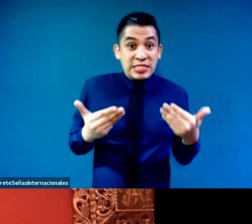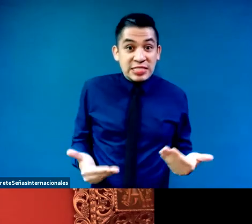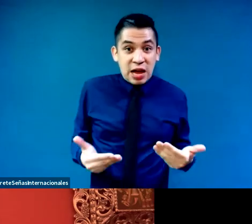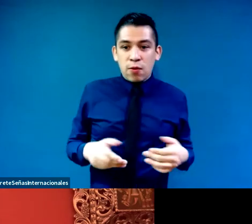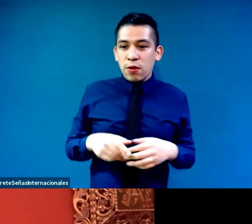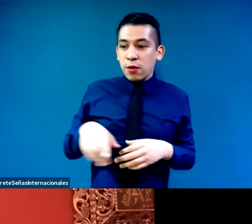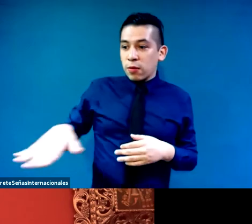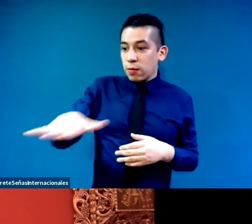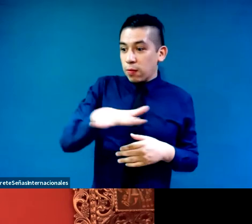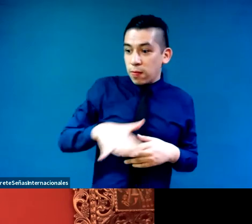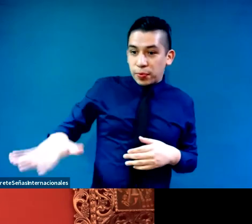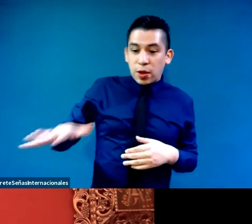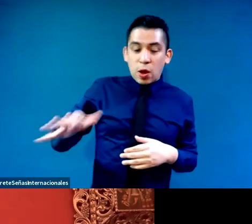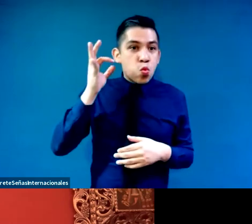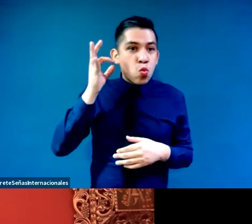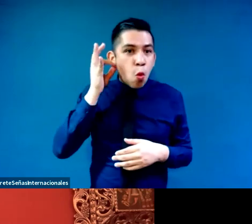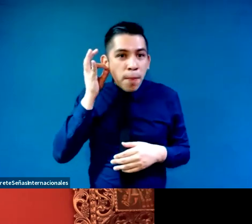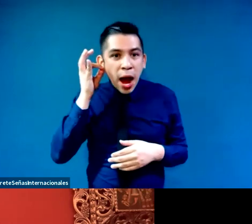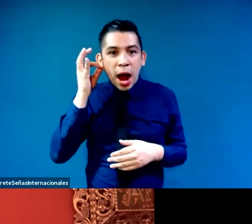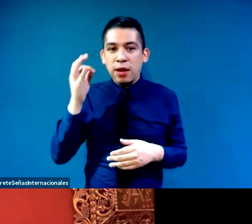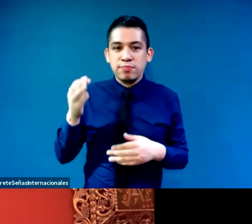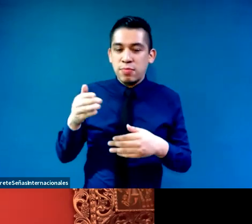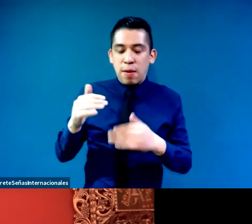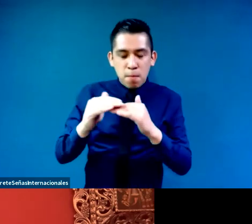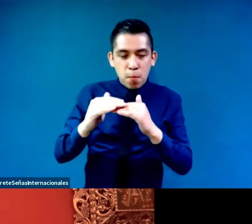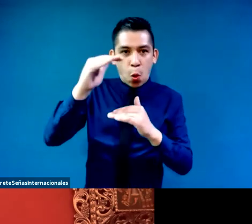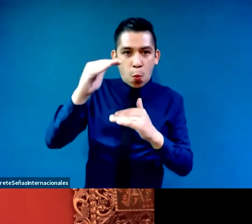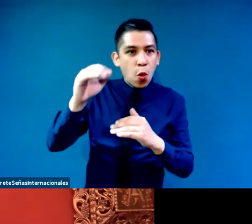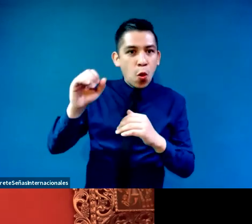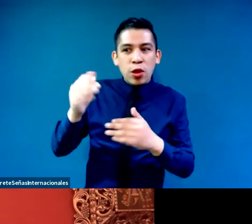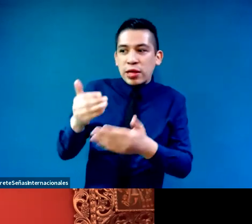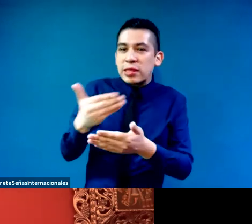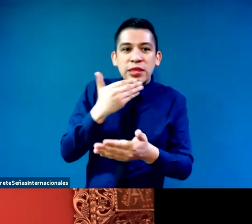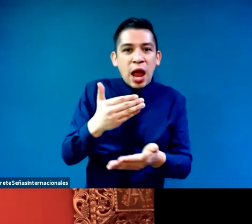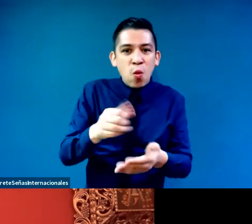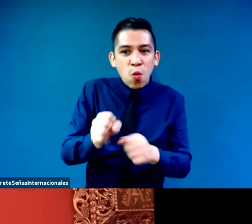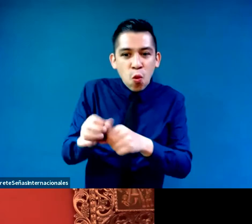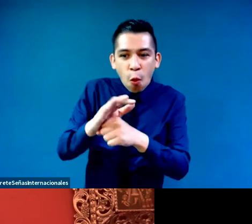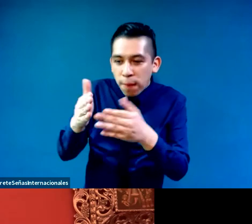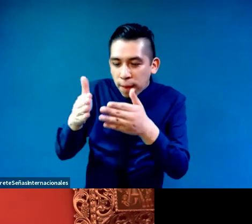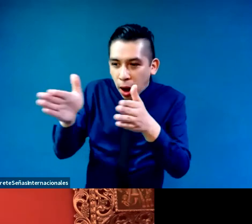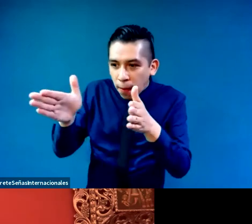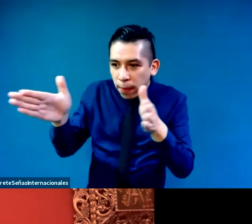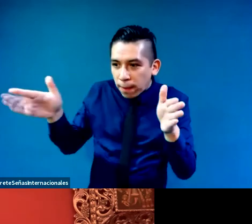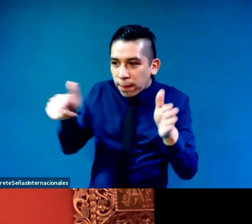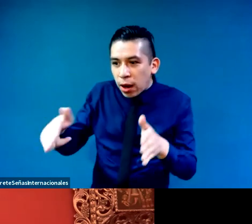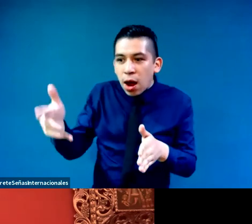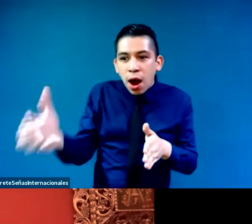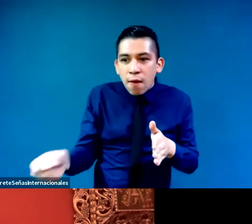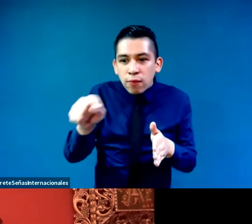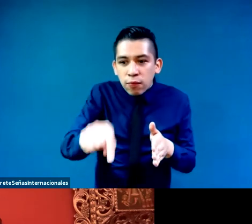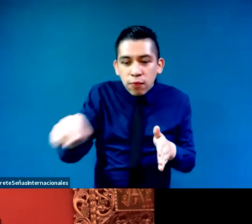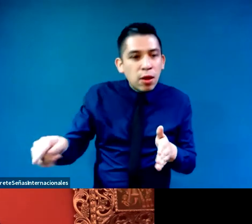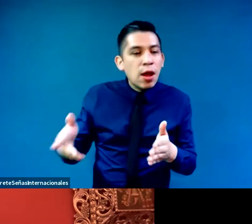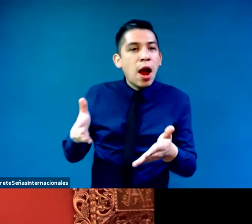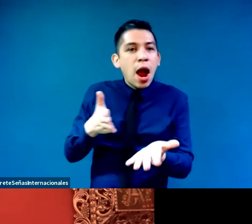impact on health, and impact on security. Income, because many of the sectors that were hit by the pandemic when